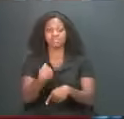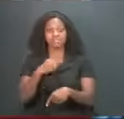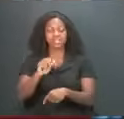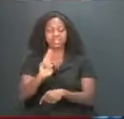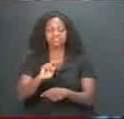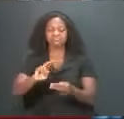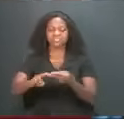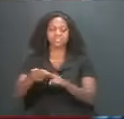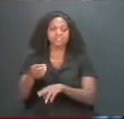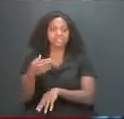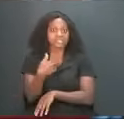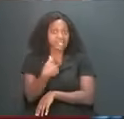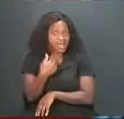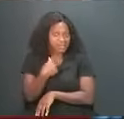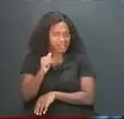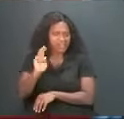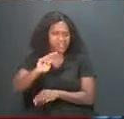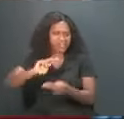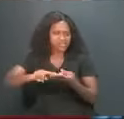numbers